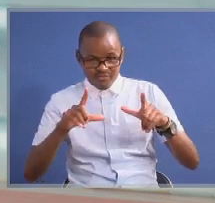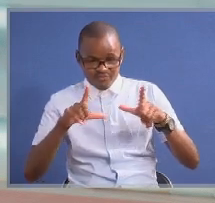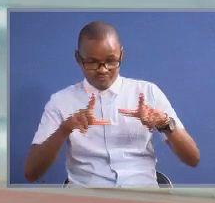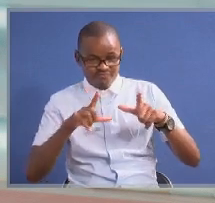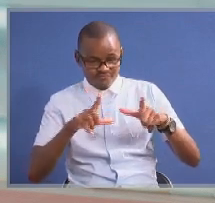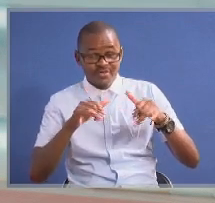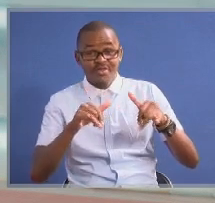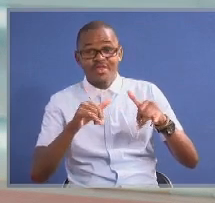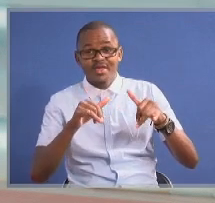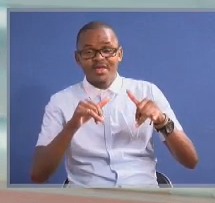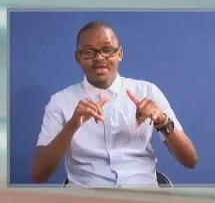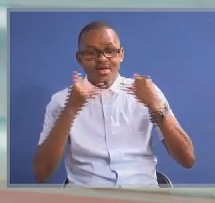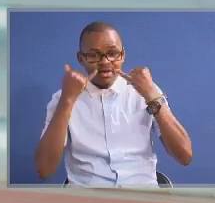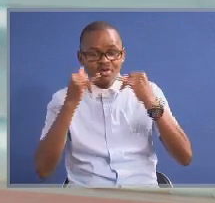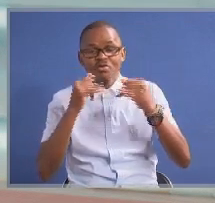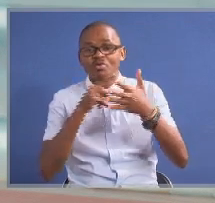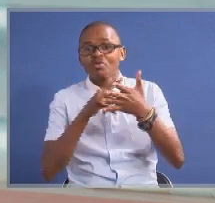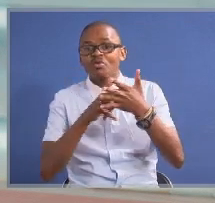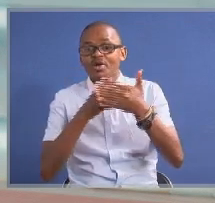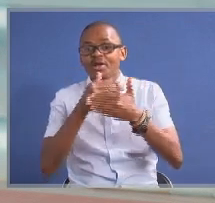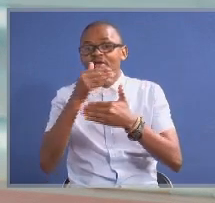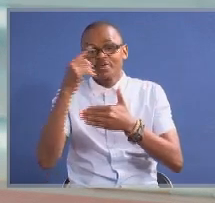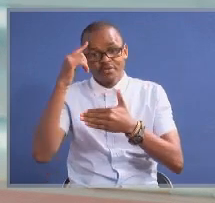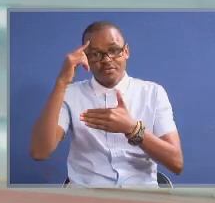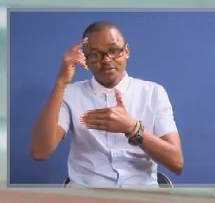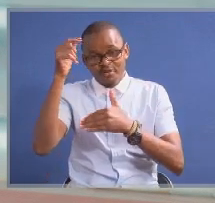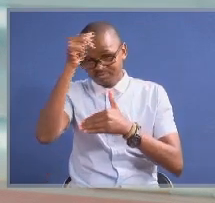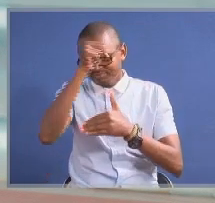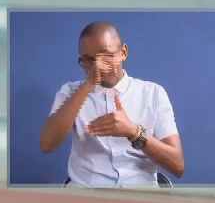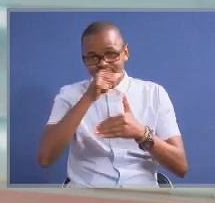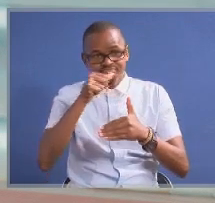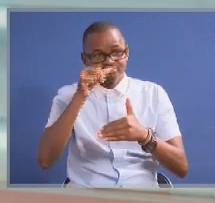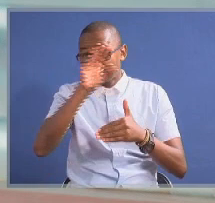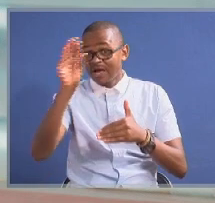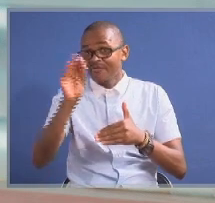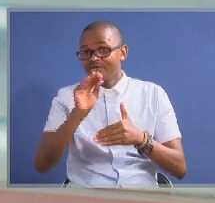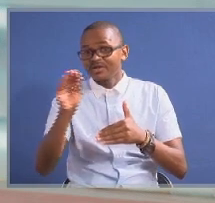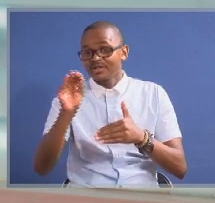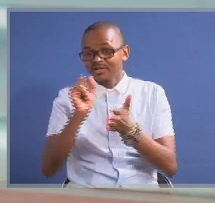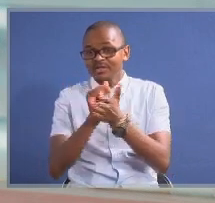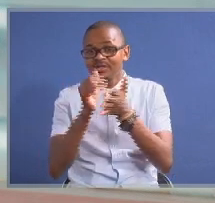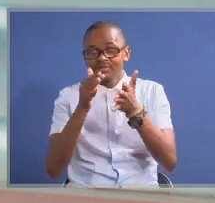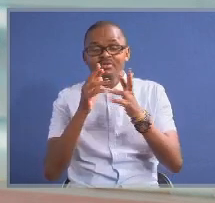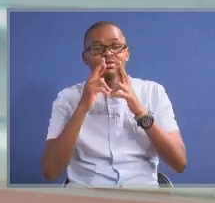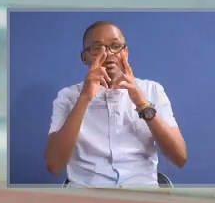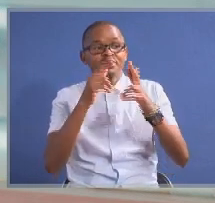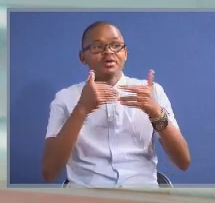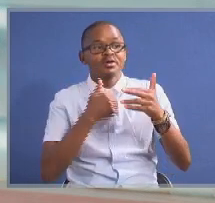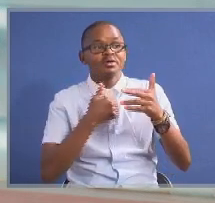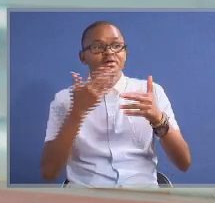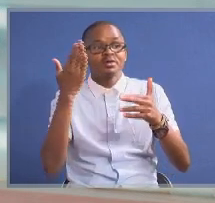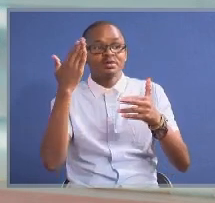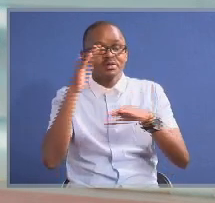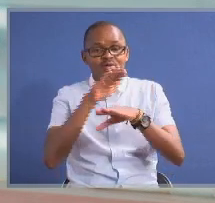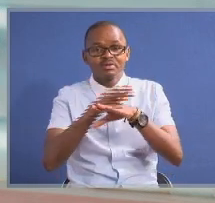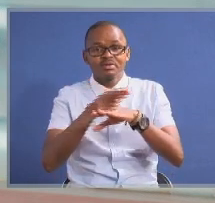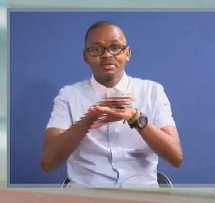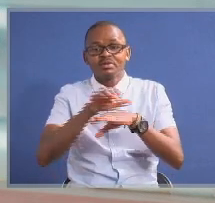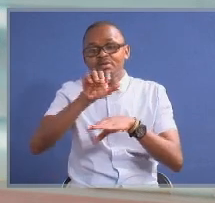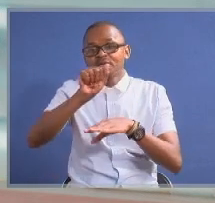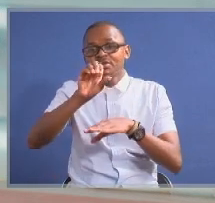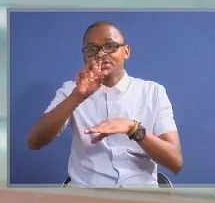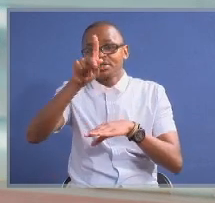interview on just what is next for Africa. In regards to the report we just heard earlier on the